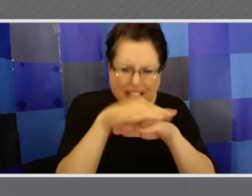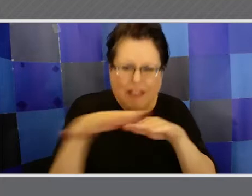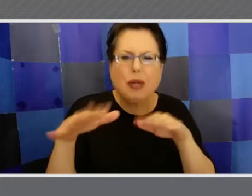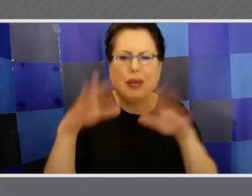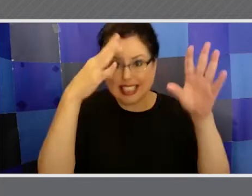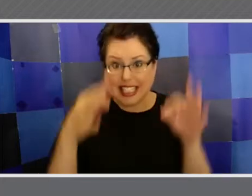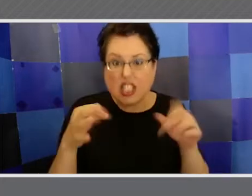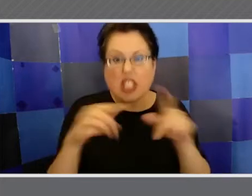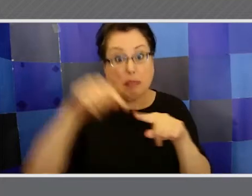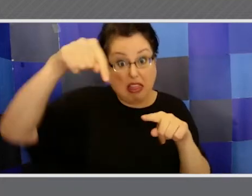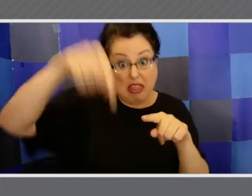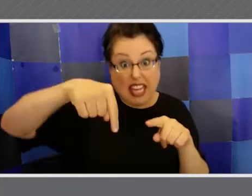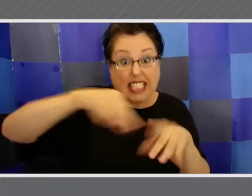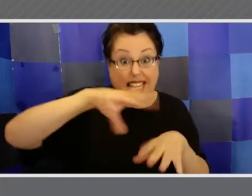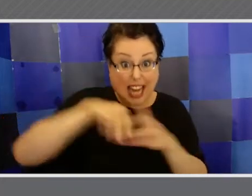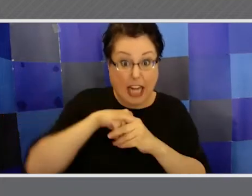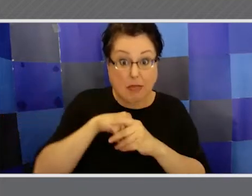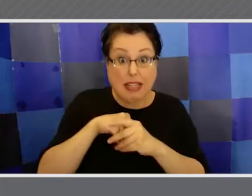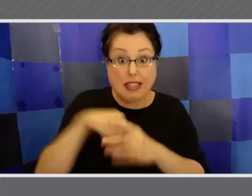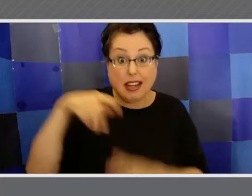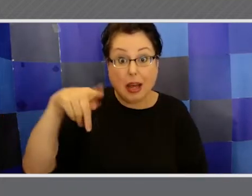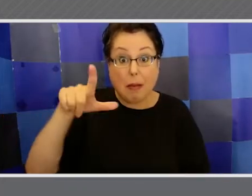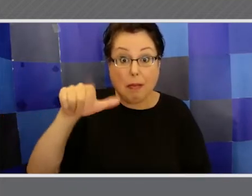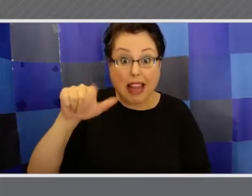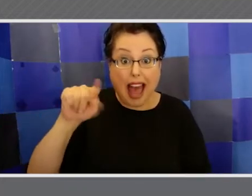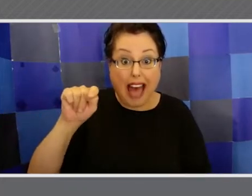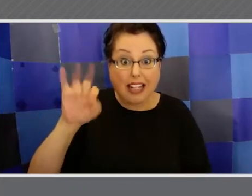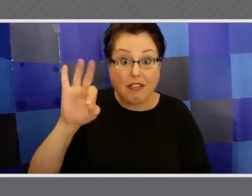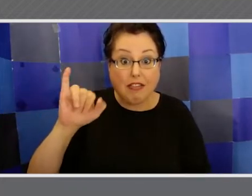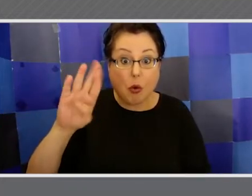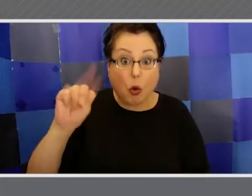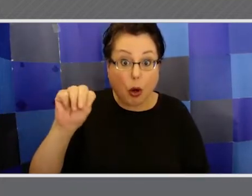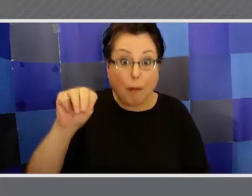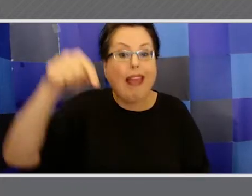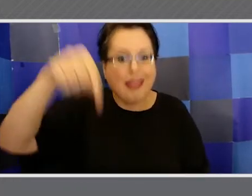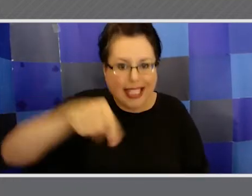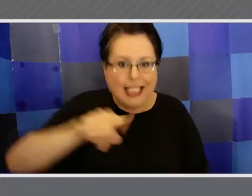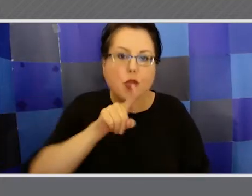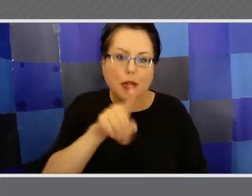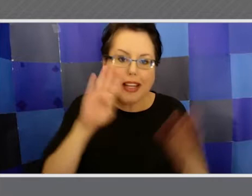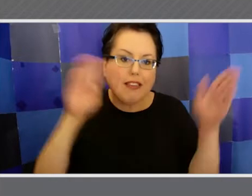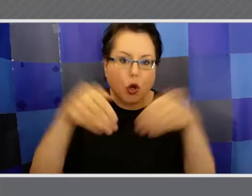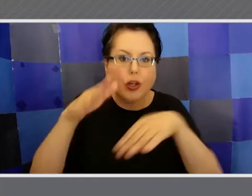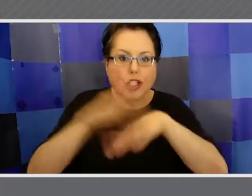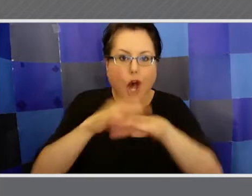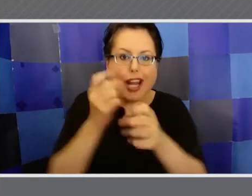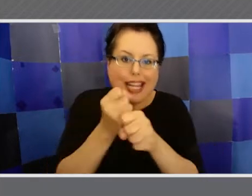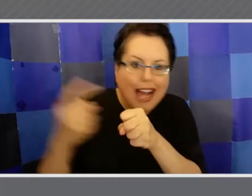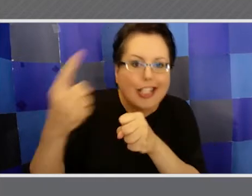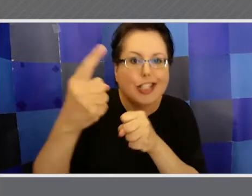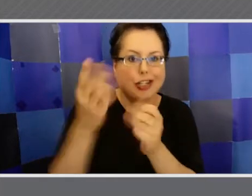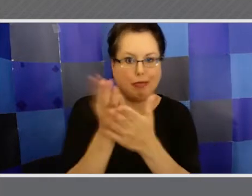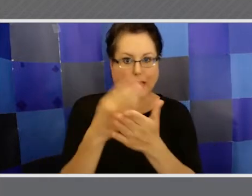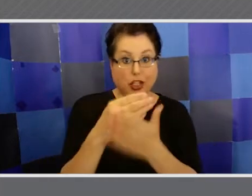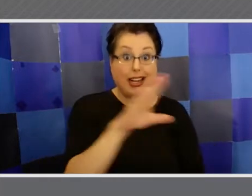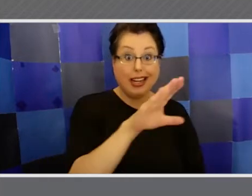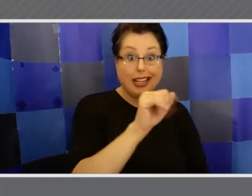engagement platform and initiative is really focused on next year's budgets, both capital and